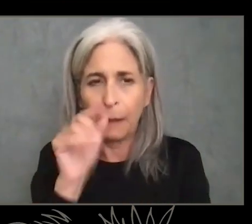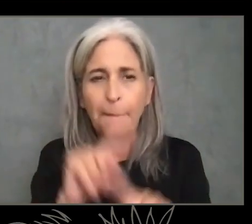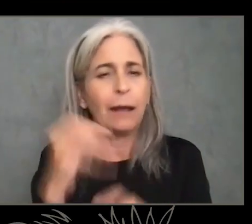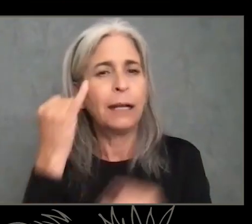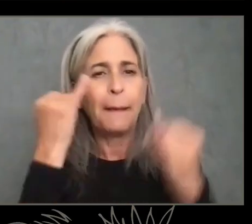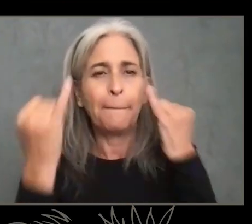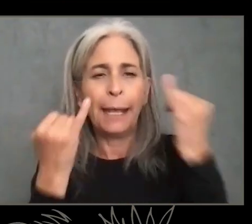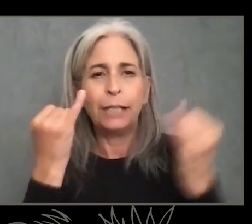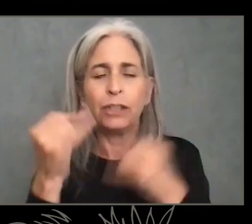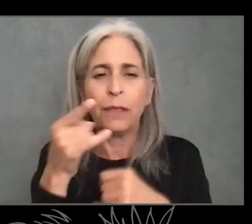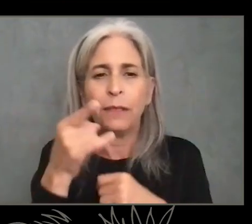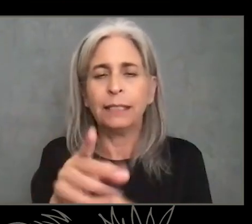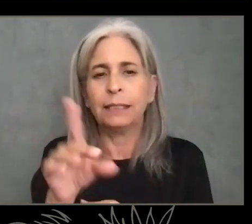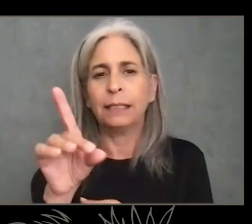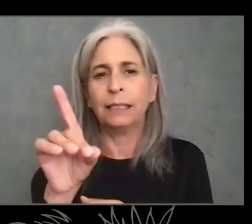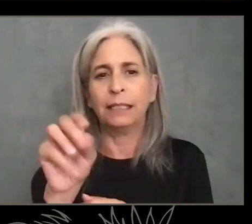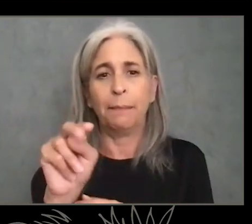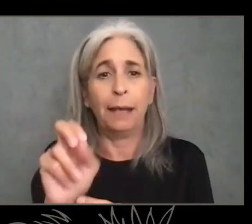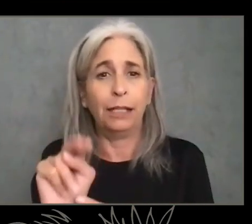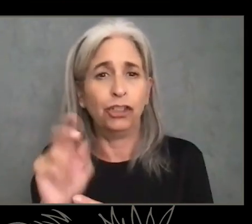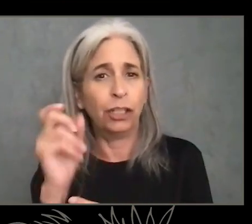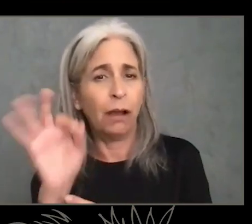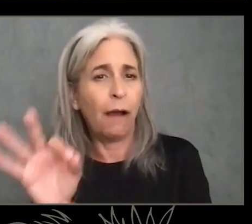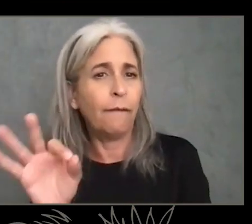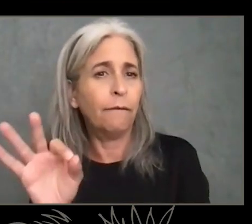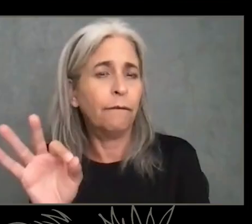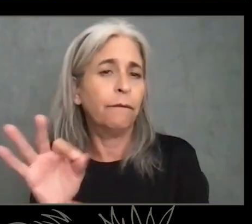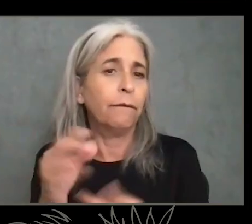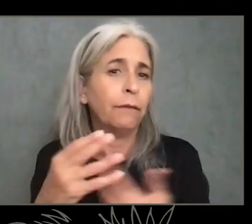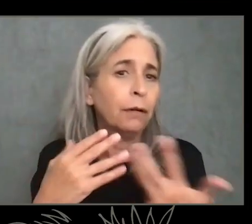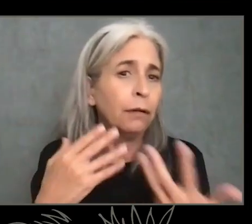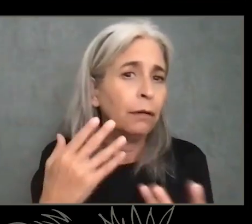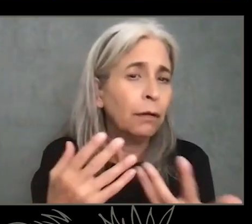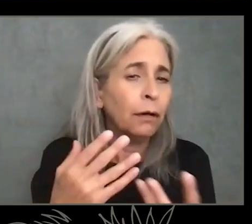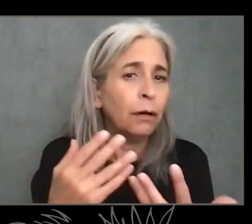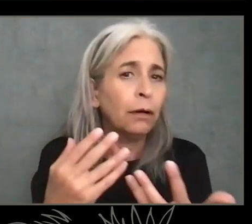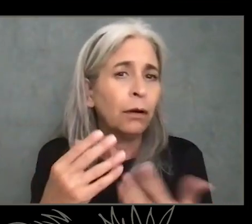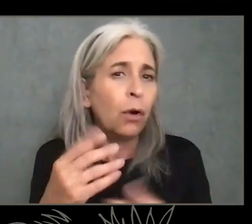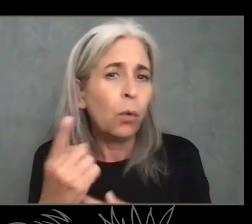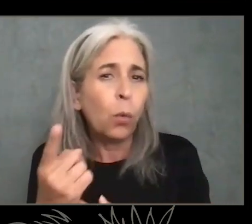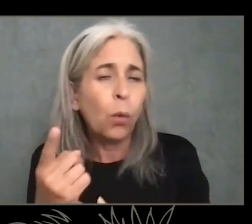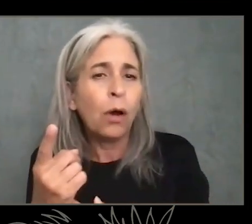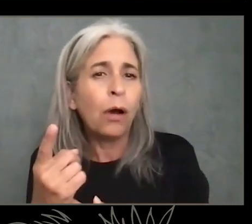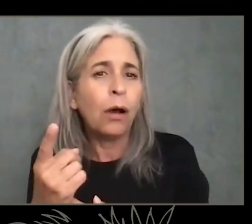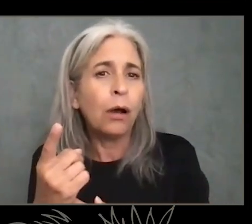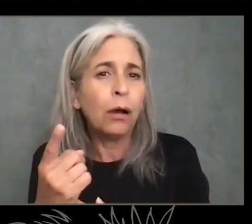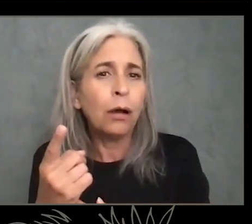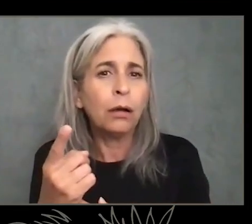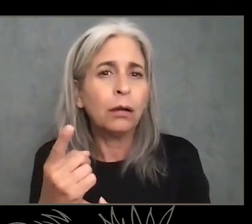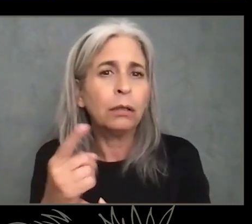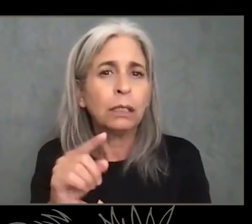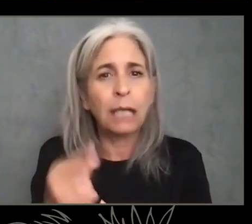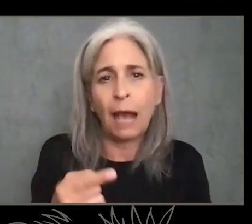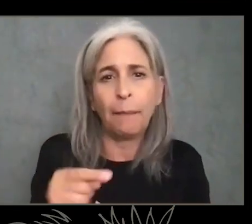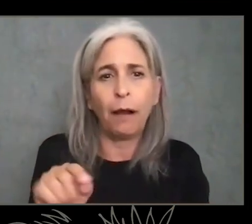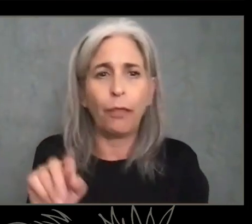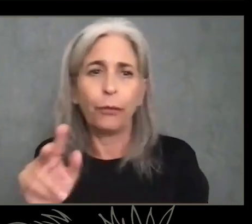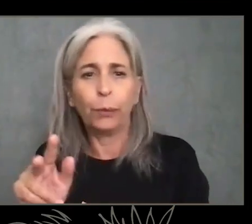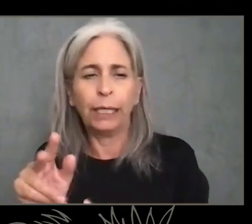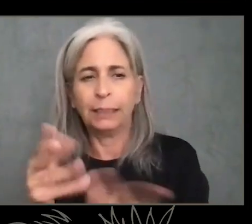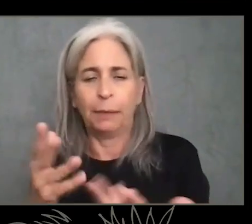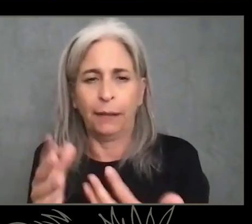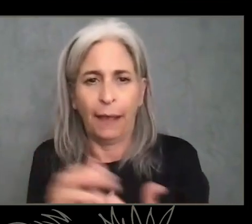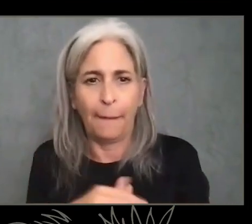is basically a dimension of, and maybe this vectors is like 1,3, something like that.